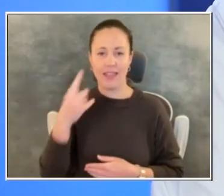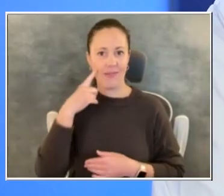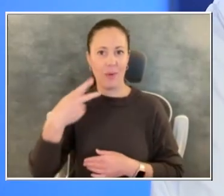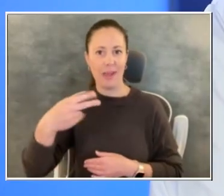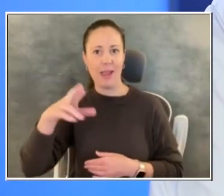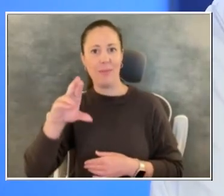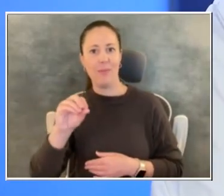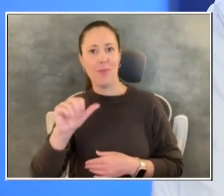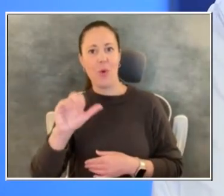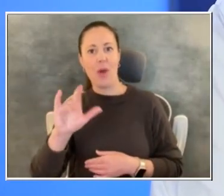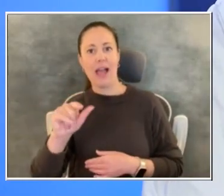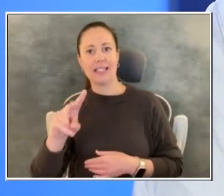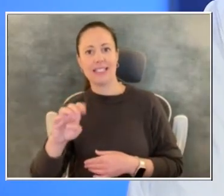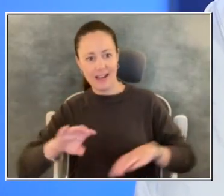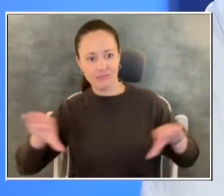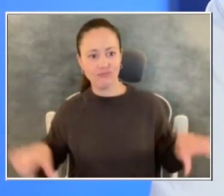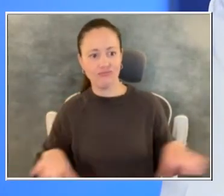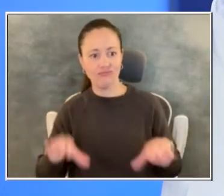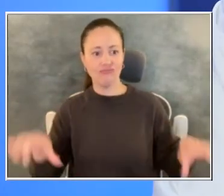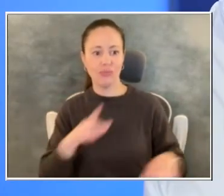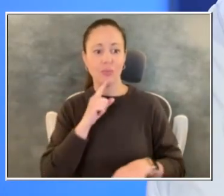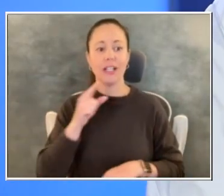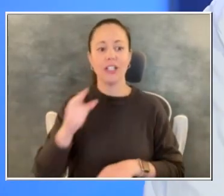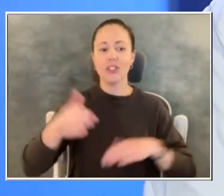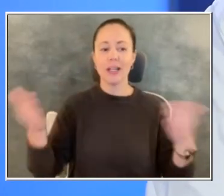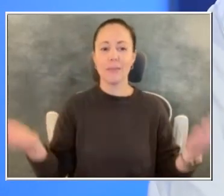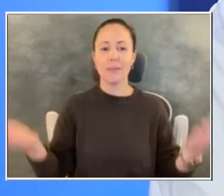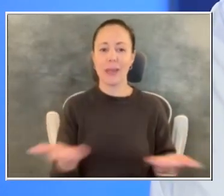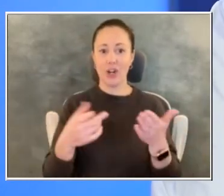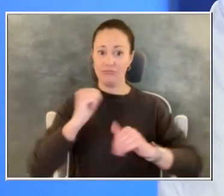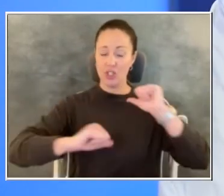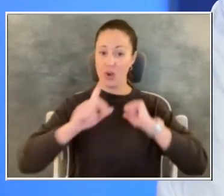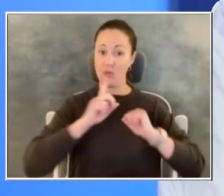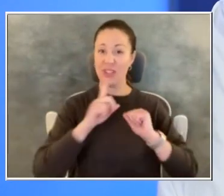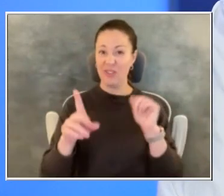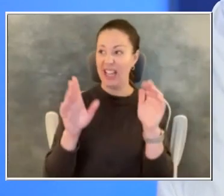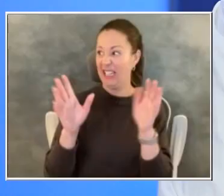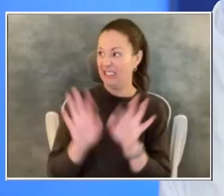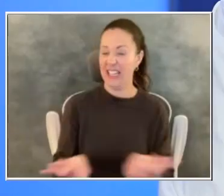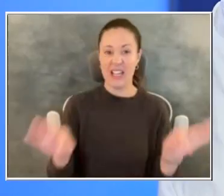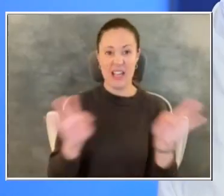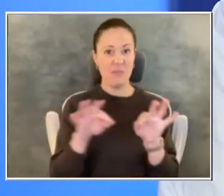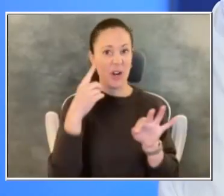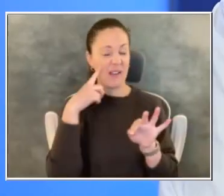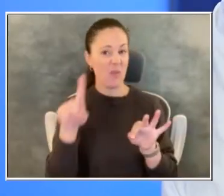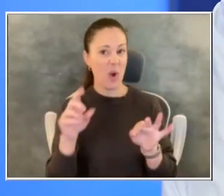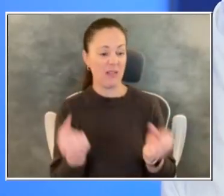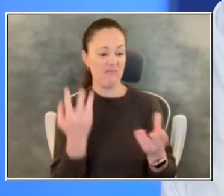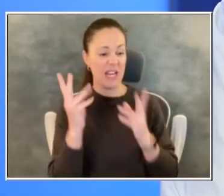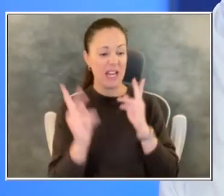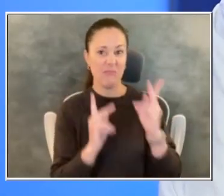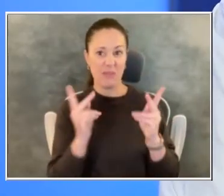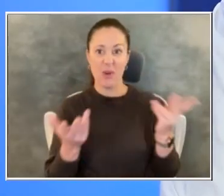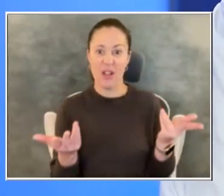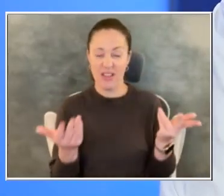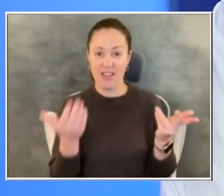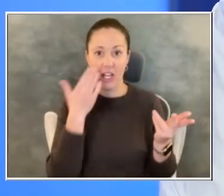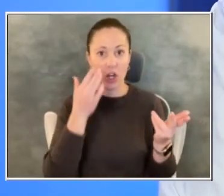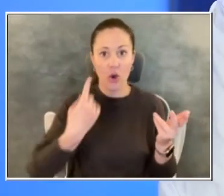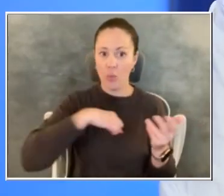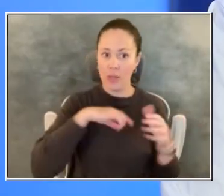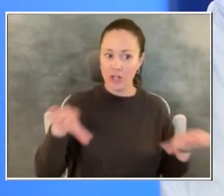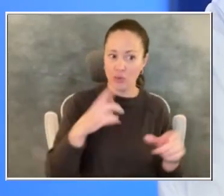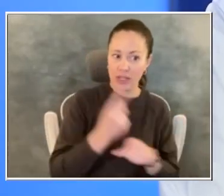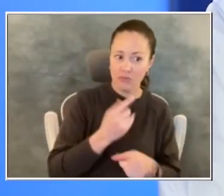Her being on the show has been so, I'm sure, instrumental for a lot of people. Absolutely. To say that, look, we do the right things, we look after